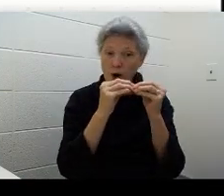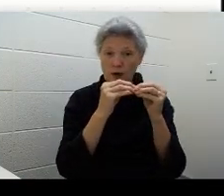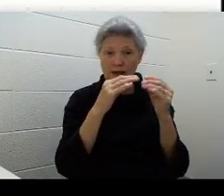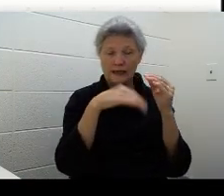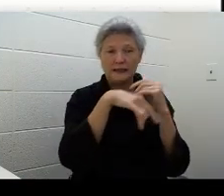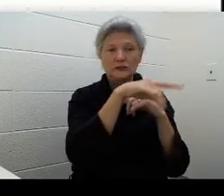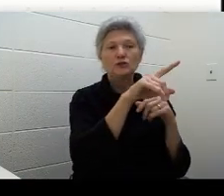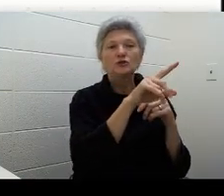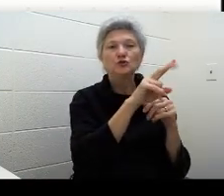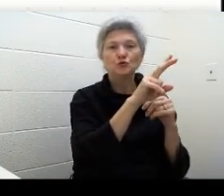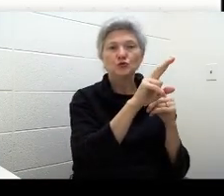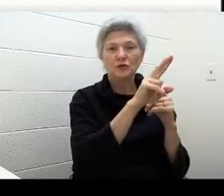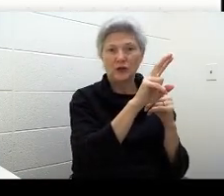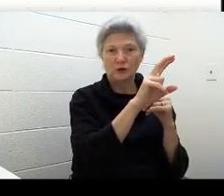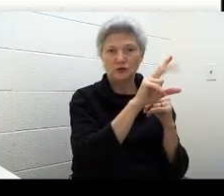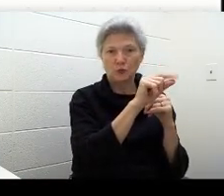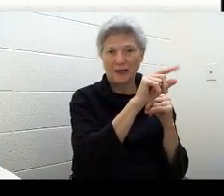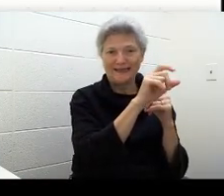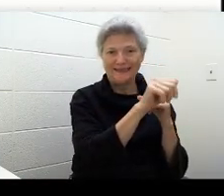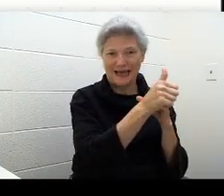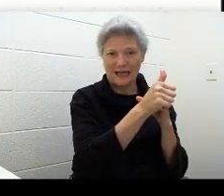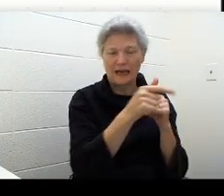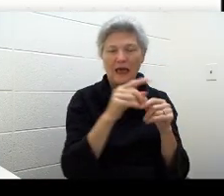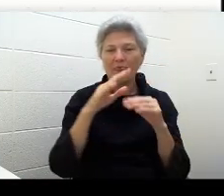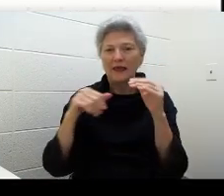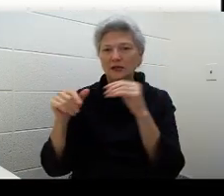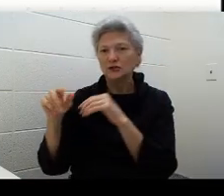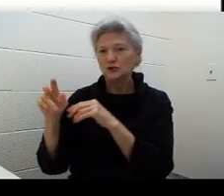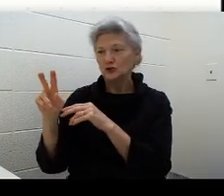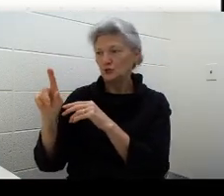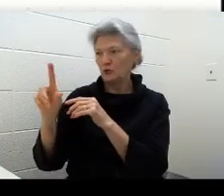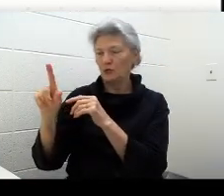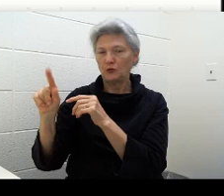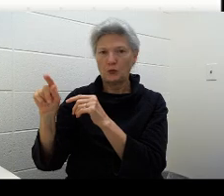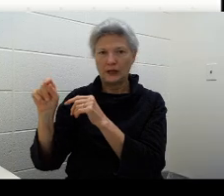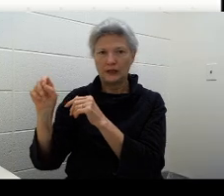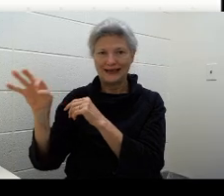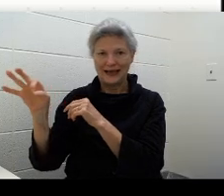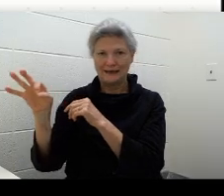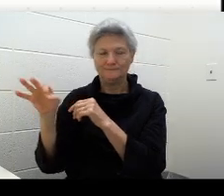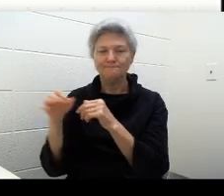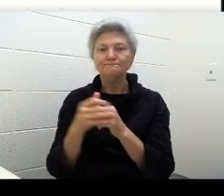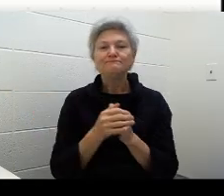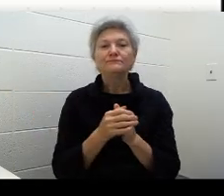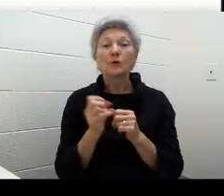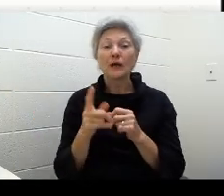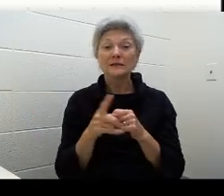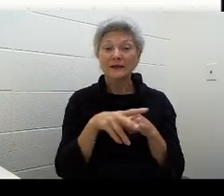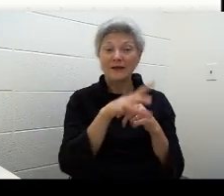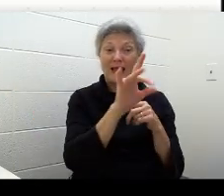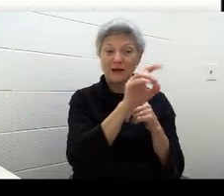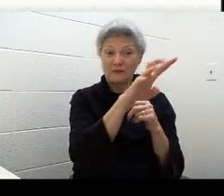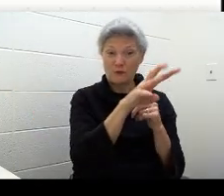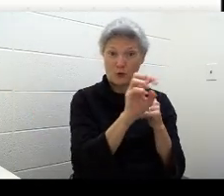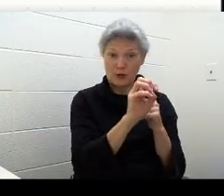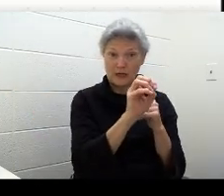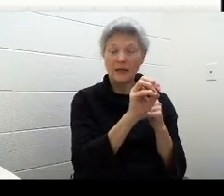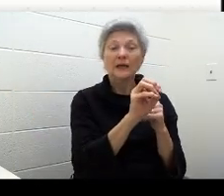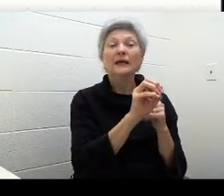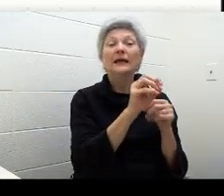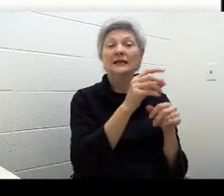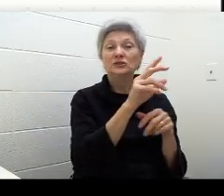So I have 840 bald eagles in Alaska in 2010. In 2009, I